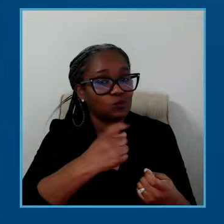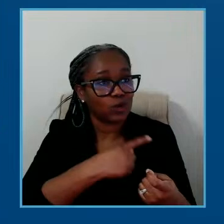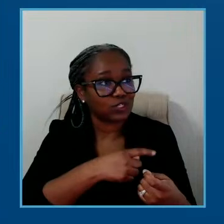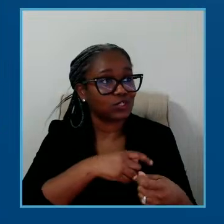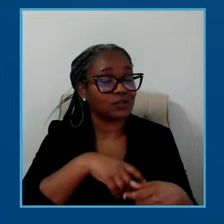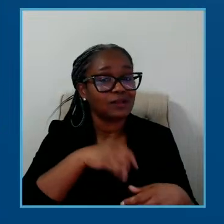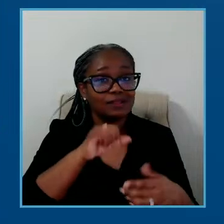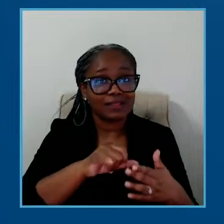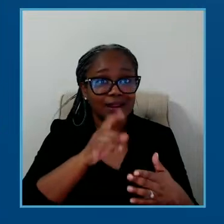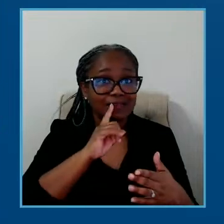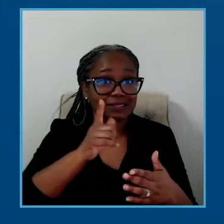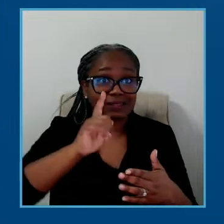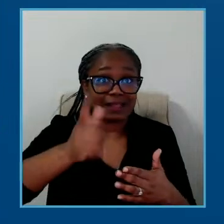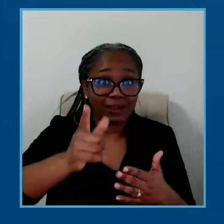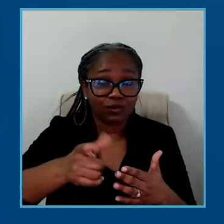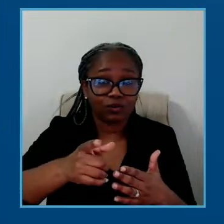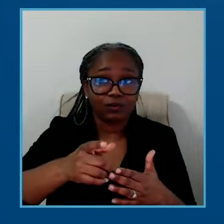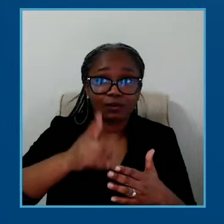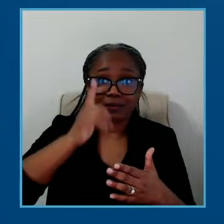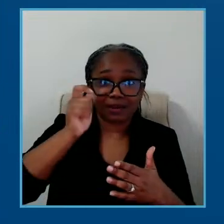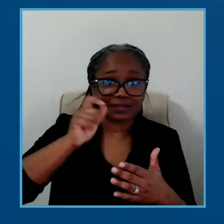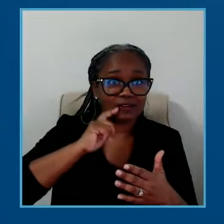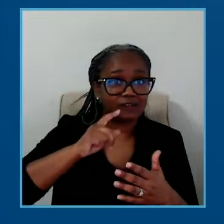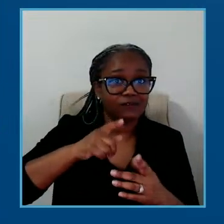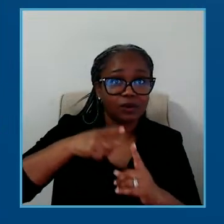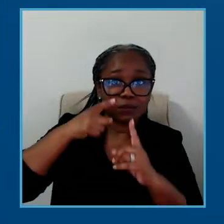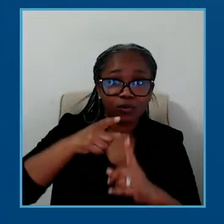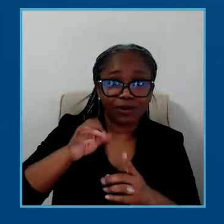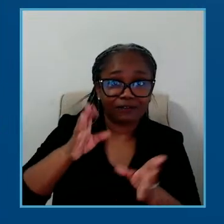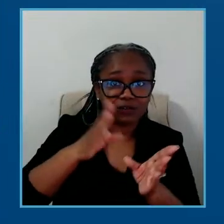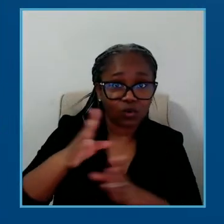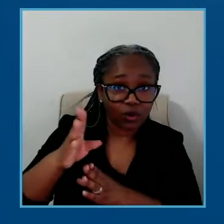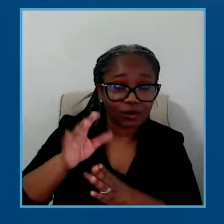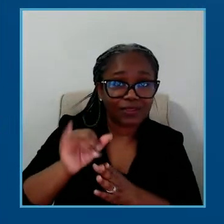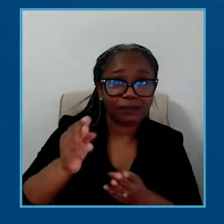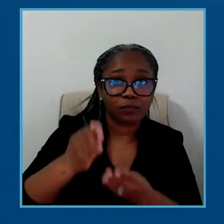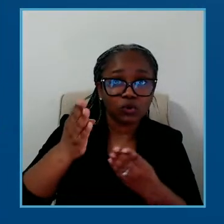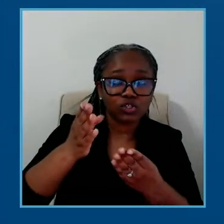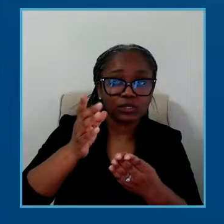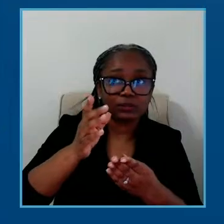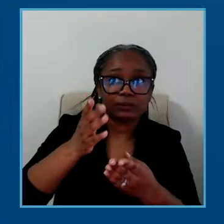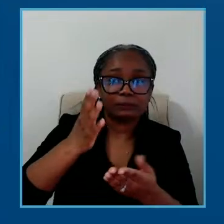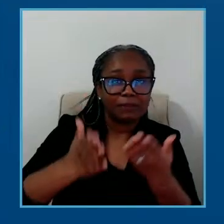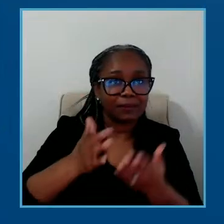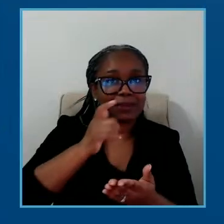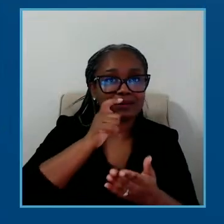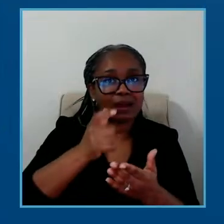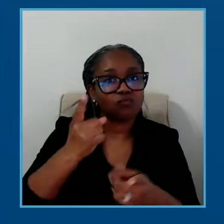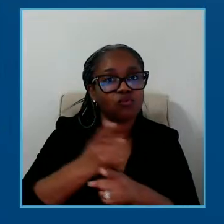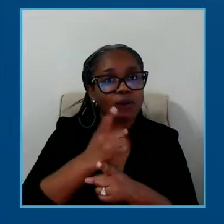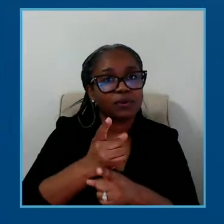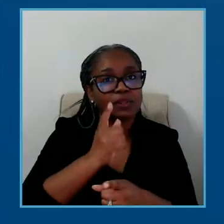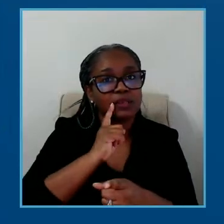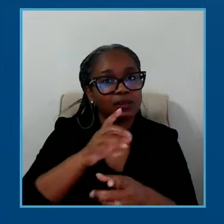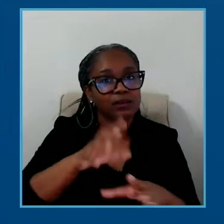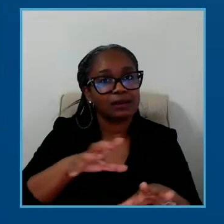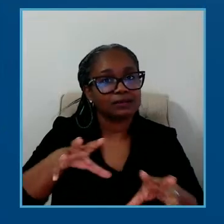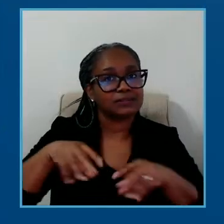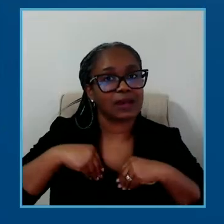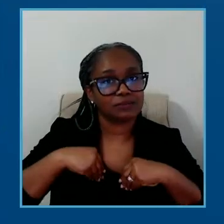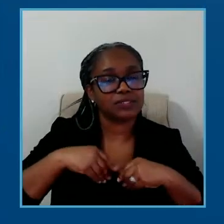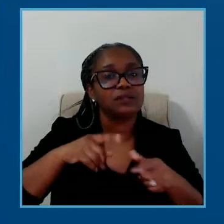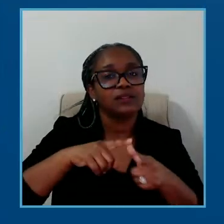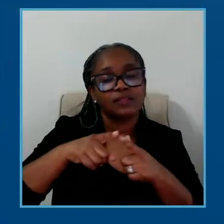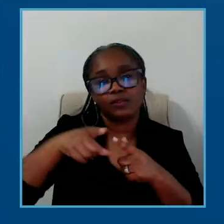some other process that the motion was not properly adopted, then the people who will settle that question when it rises again are the people who are